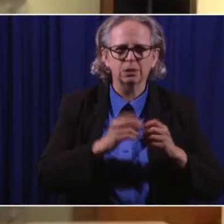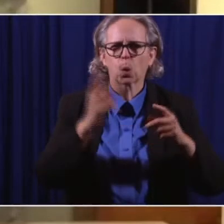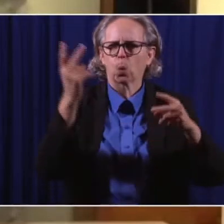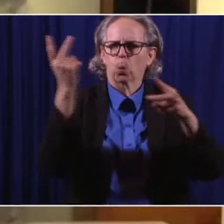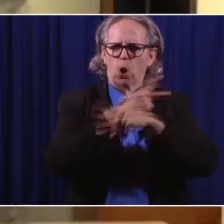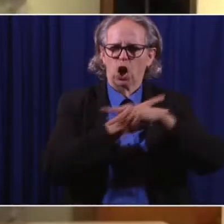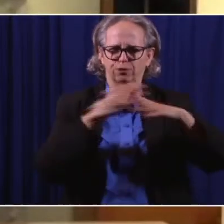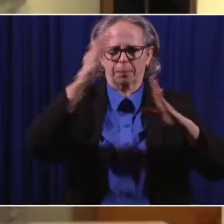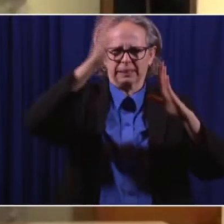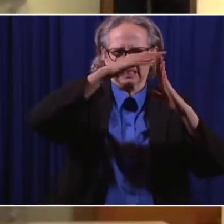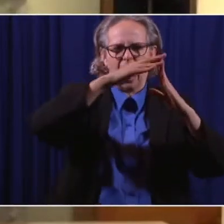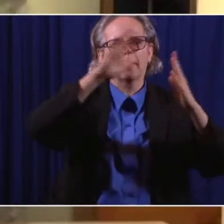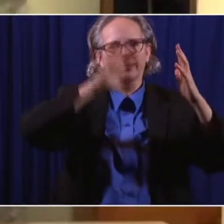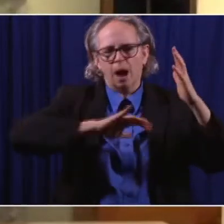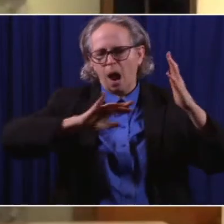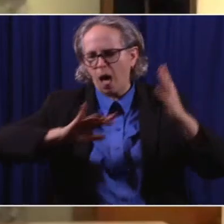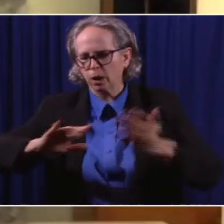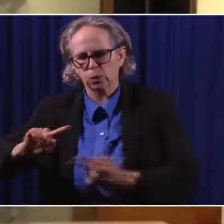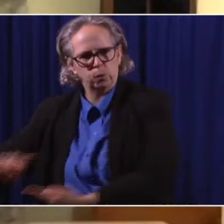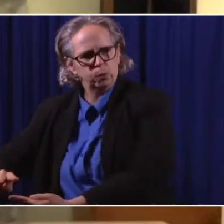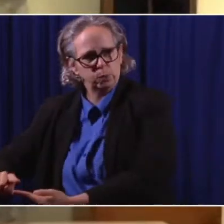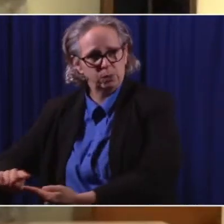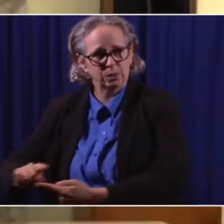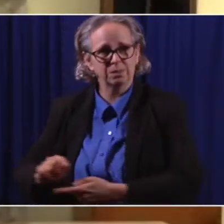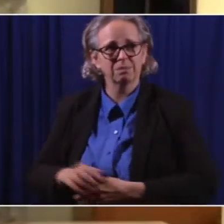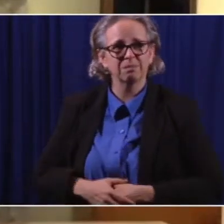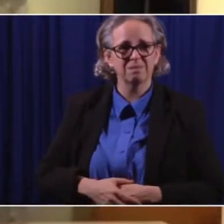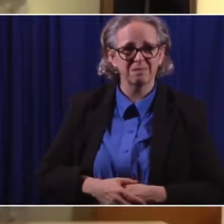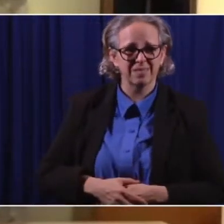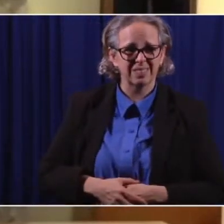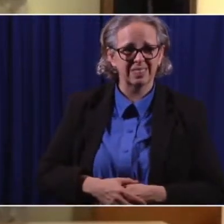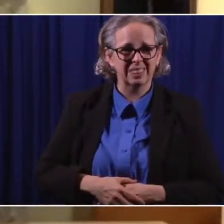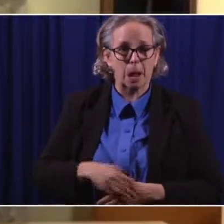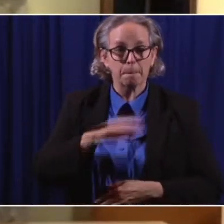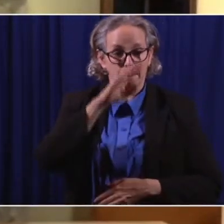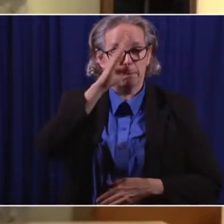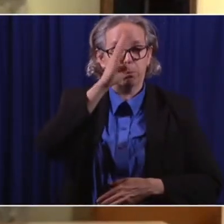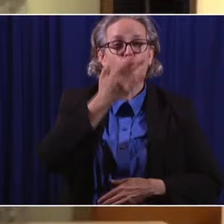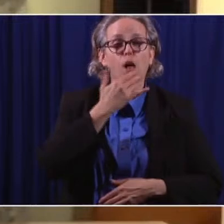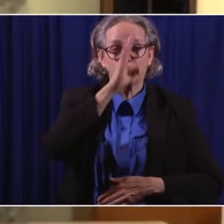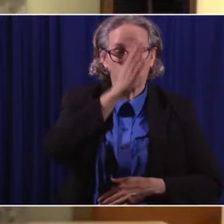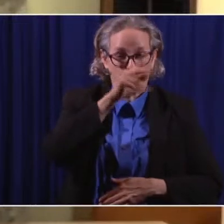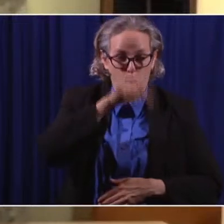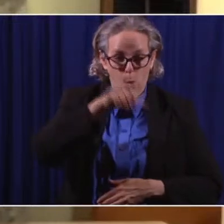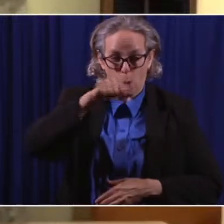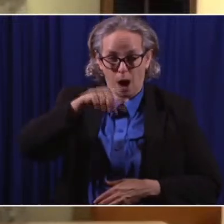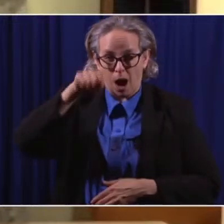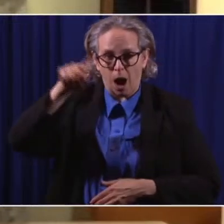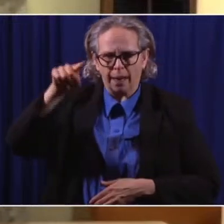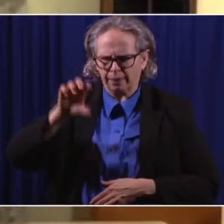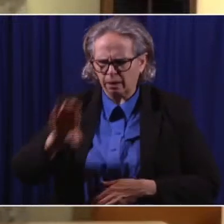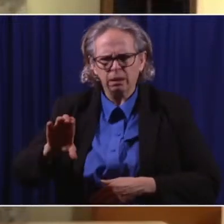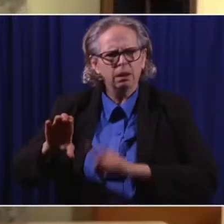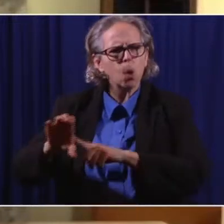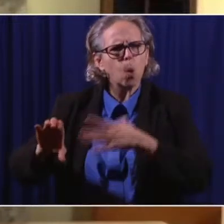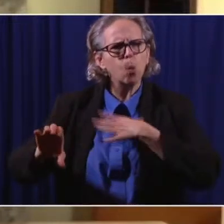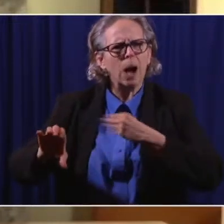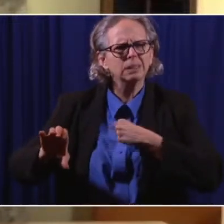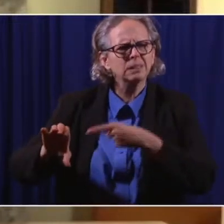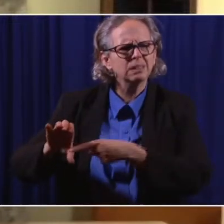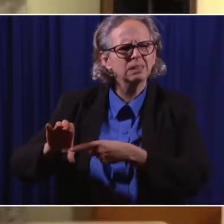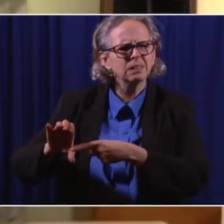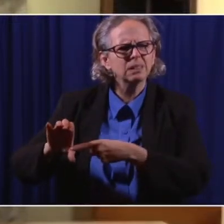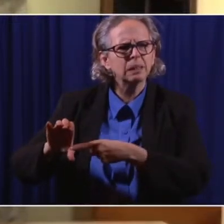the blue part continues. In the blue part, the blue shaded counties are high